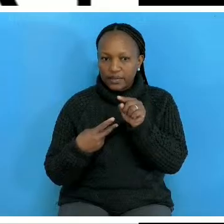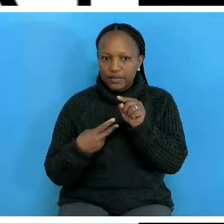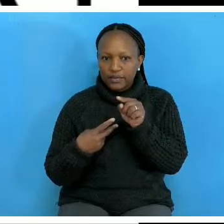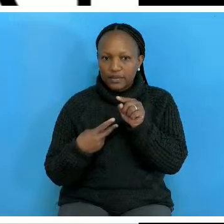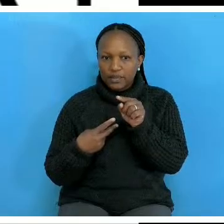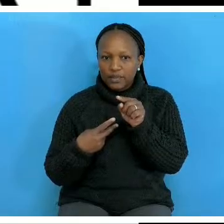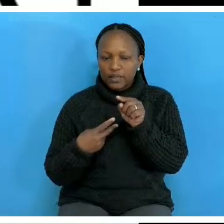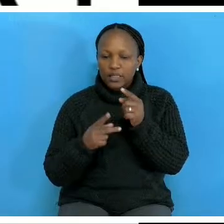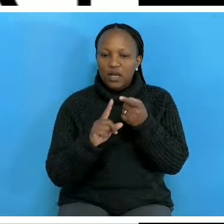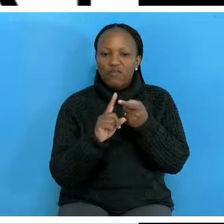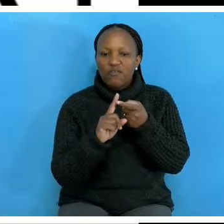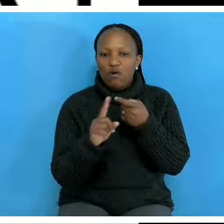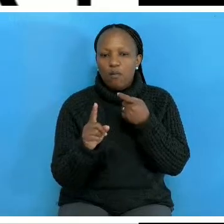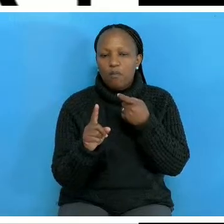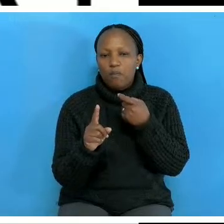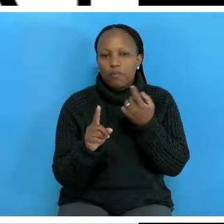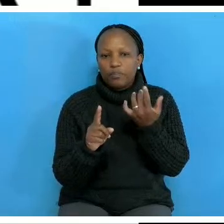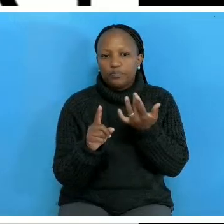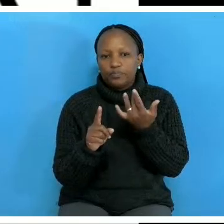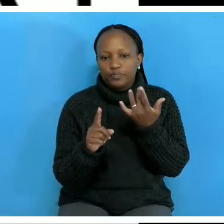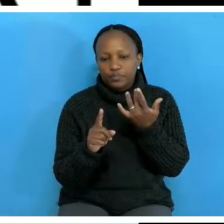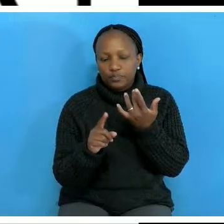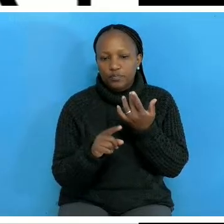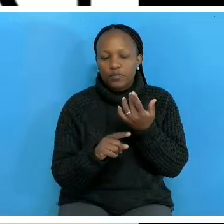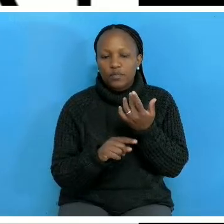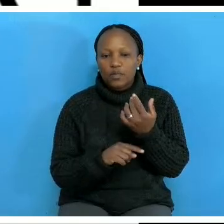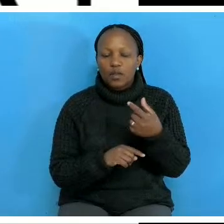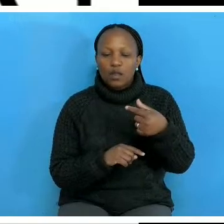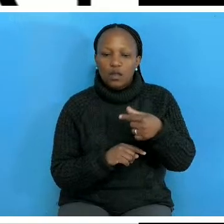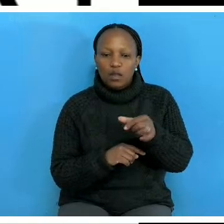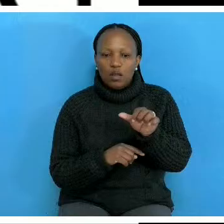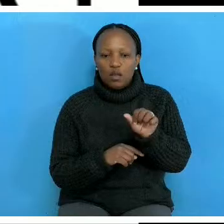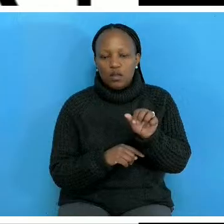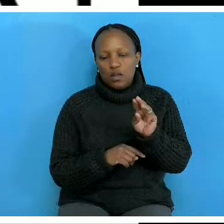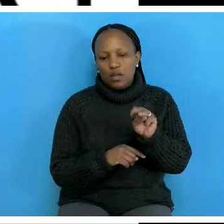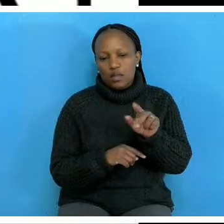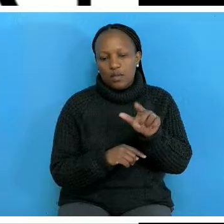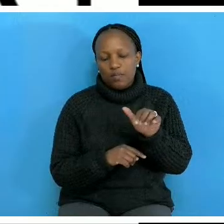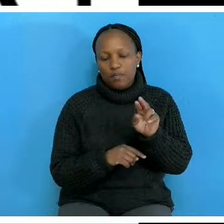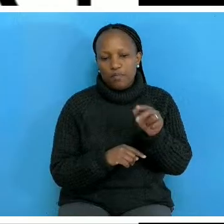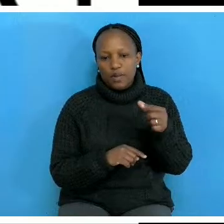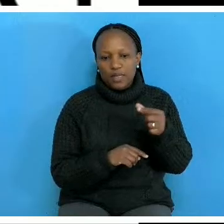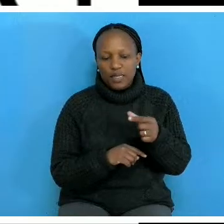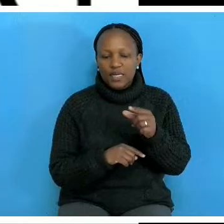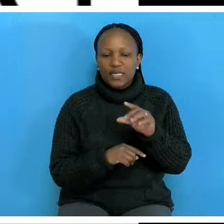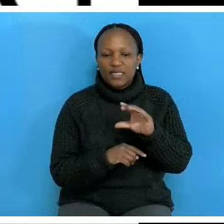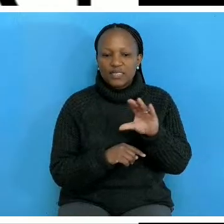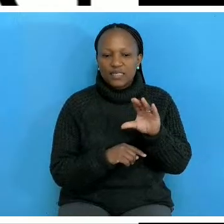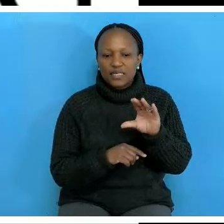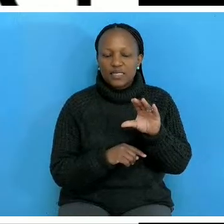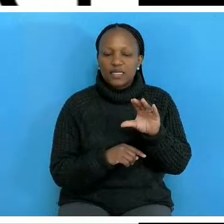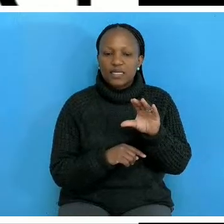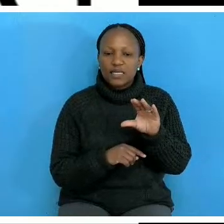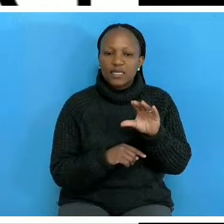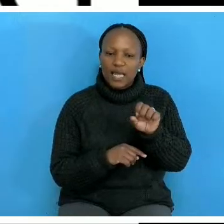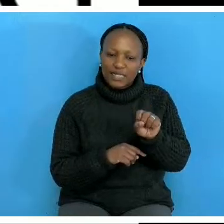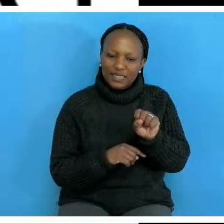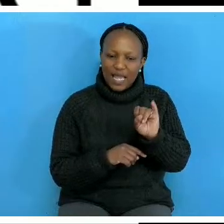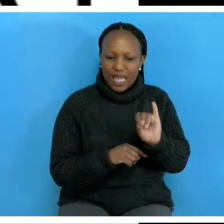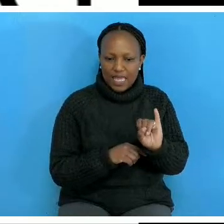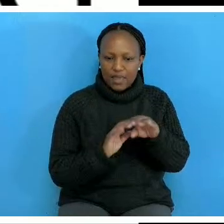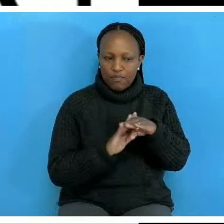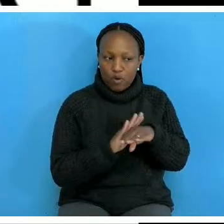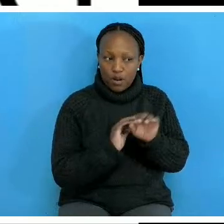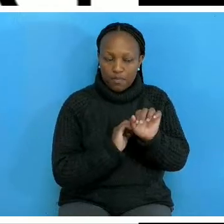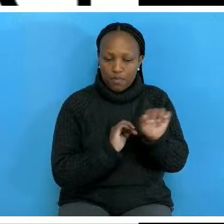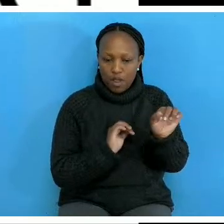from the Gambling Board on their CSI programs, and